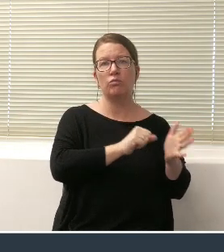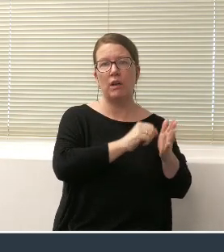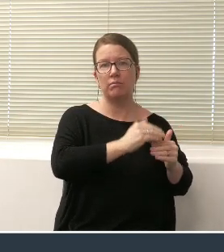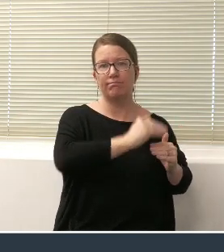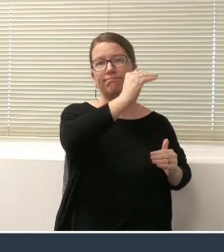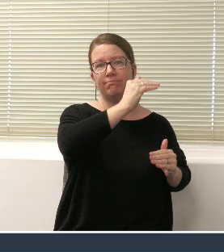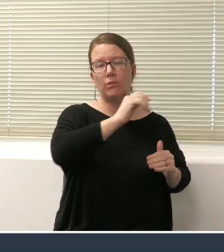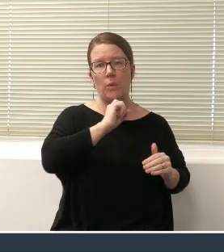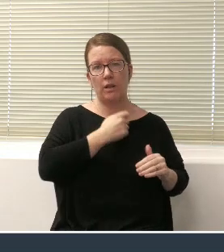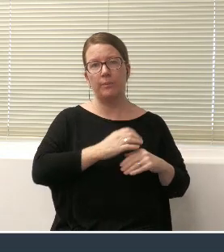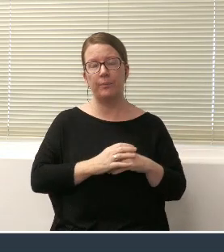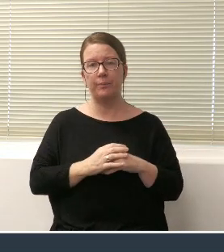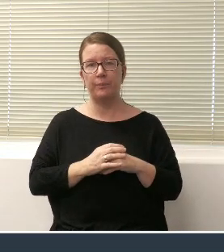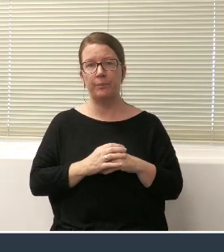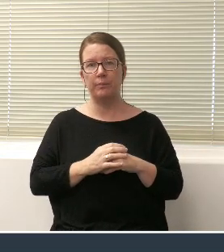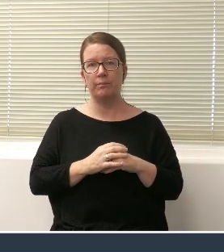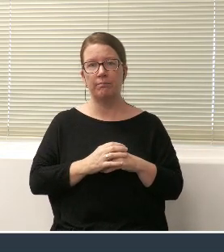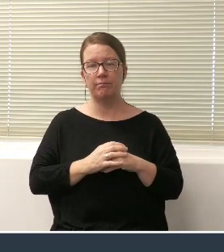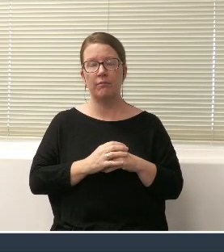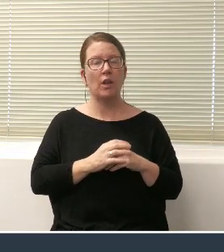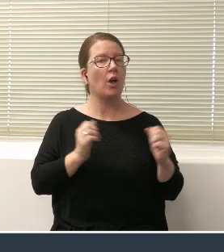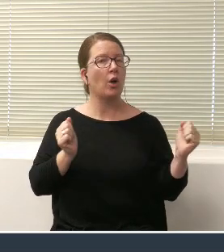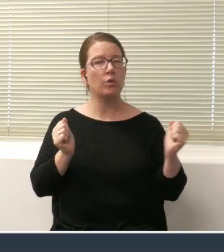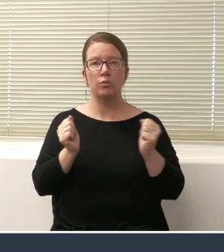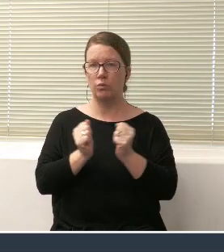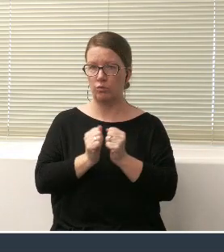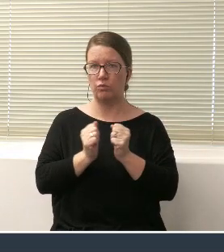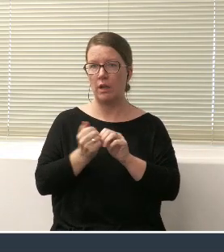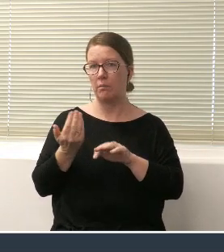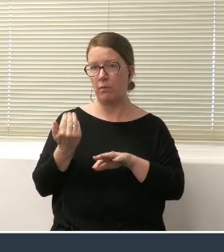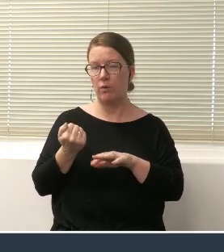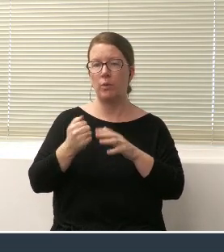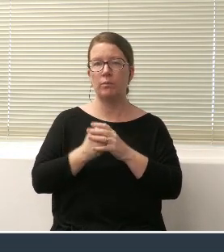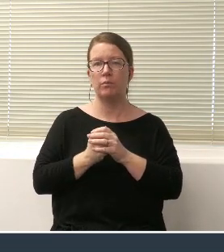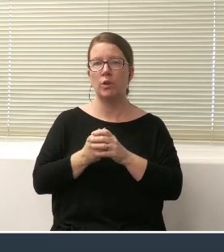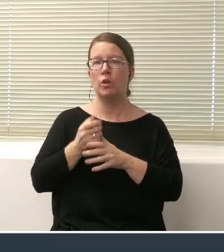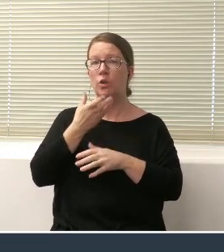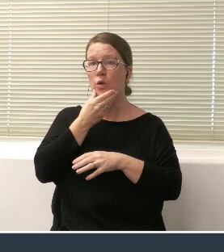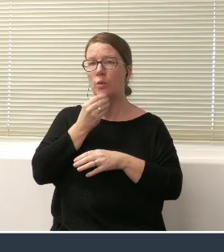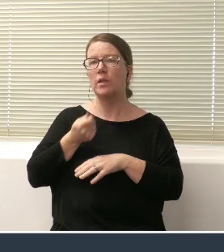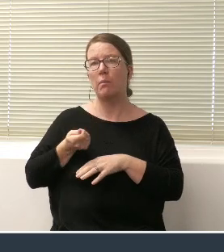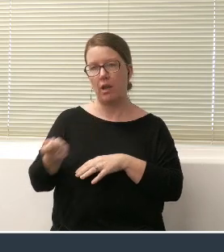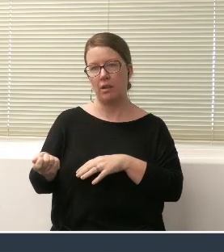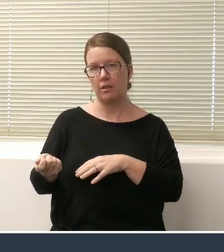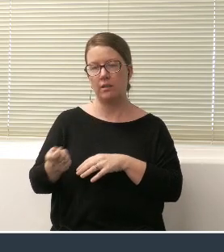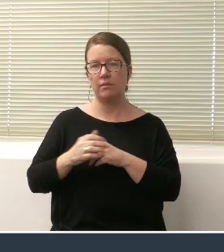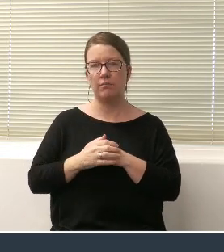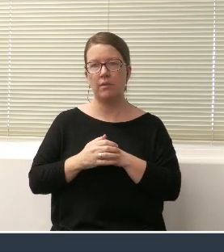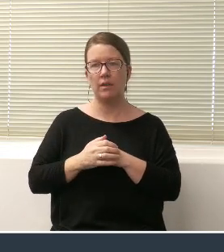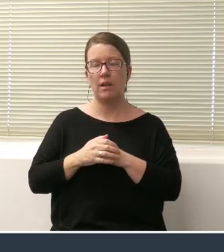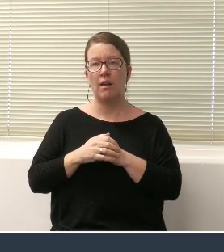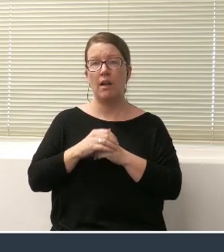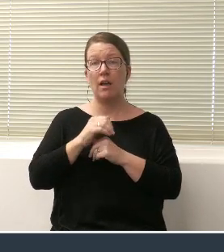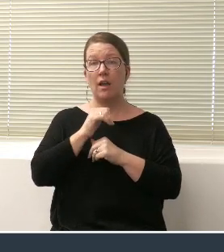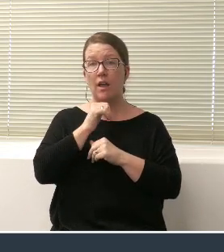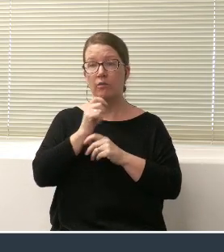Taylor. Yeah, exactly the same as Councillor Mawson. It's user pays. If we stuck